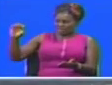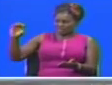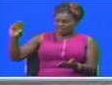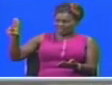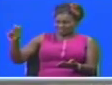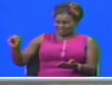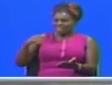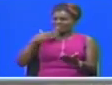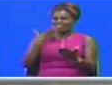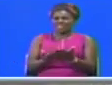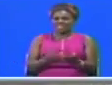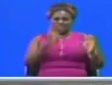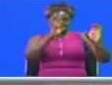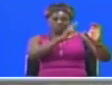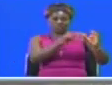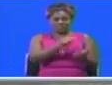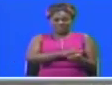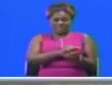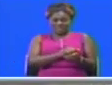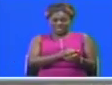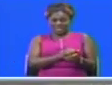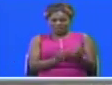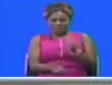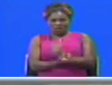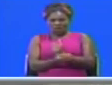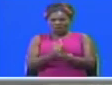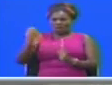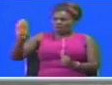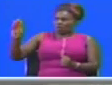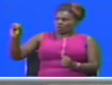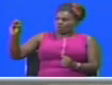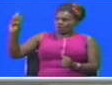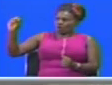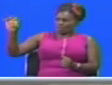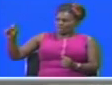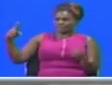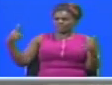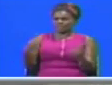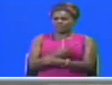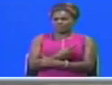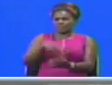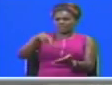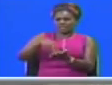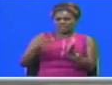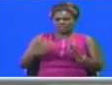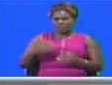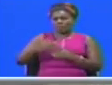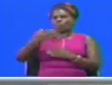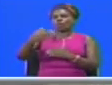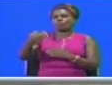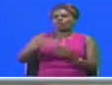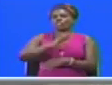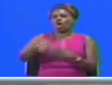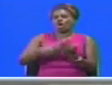for joining us on Friday Briefing tonight. Now, Bomet is very different because at first, the aspirants actually postponed all